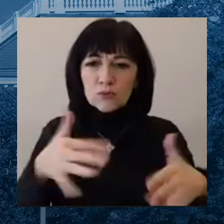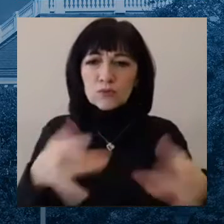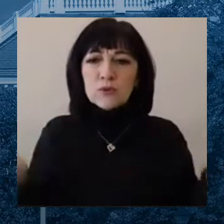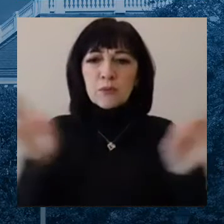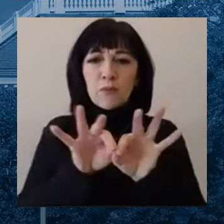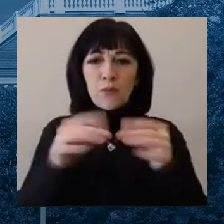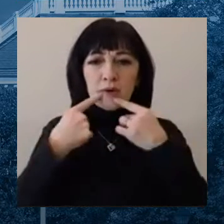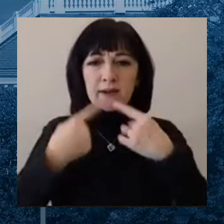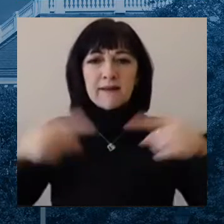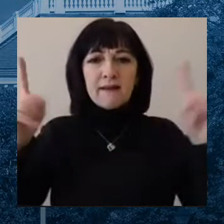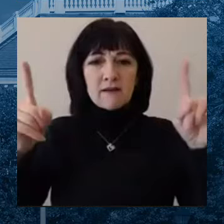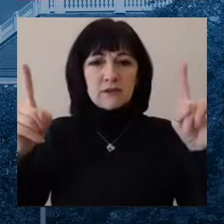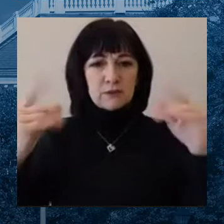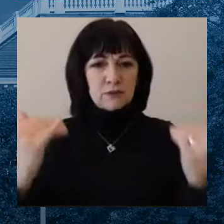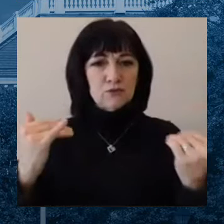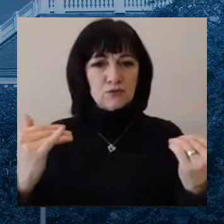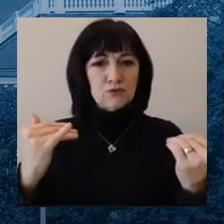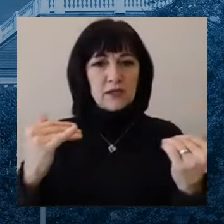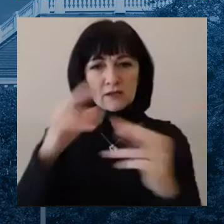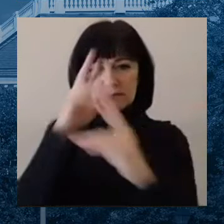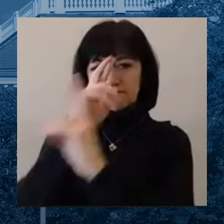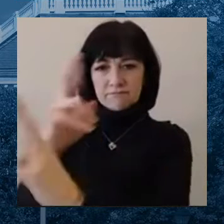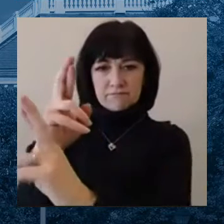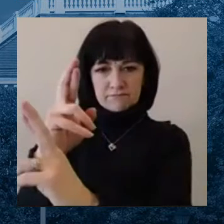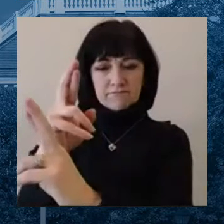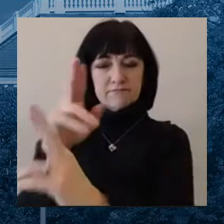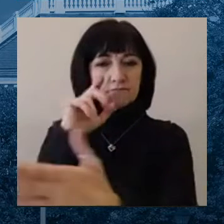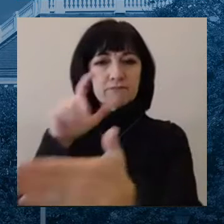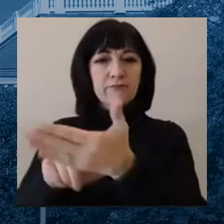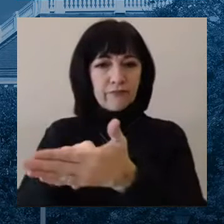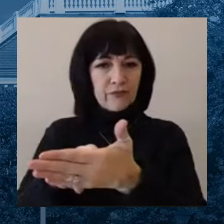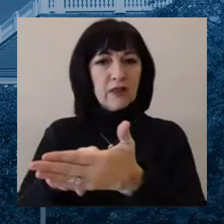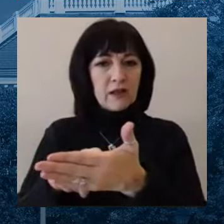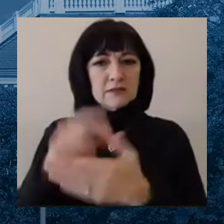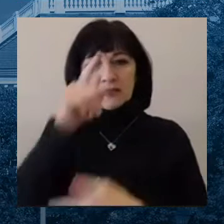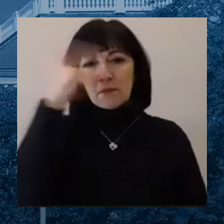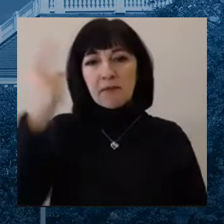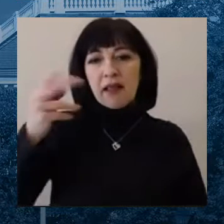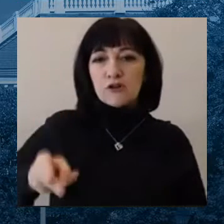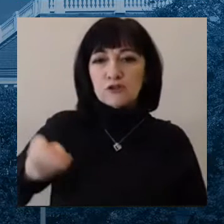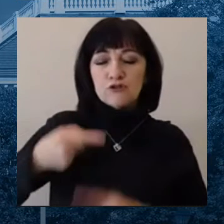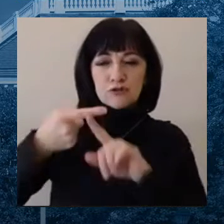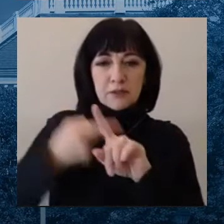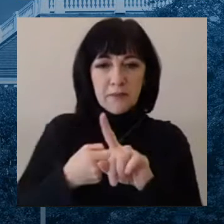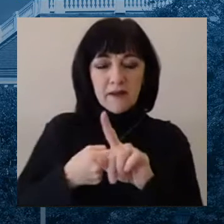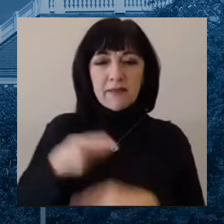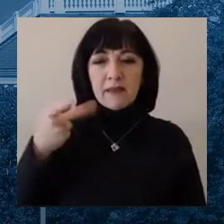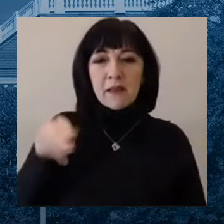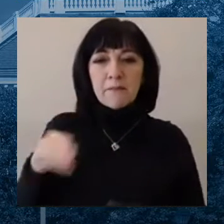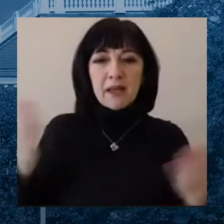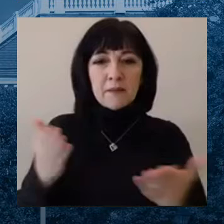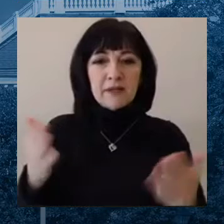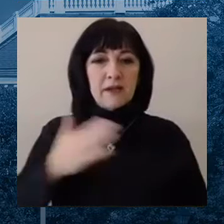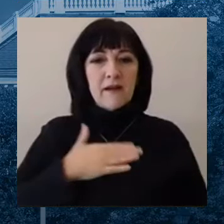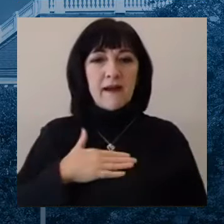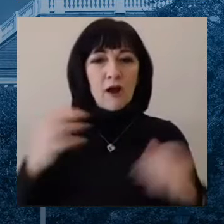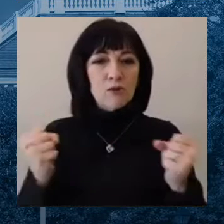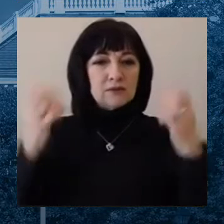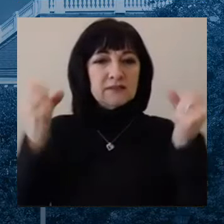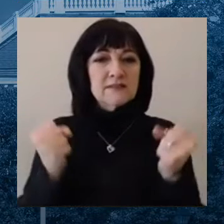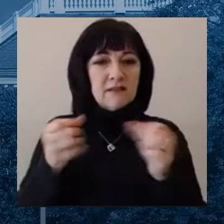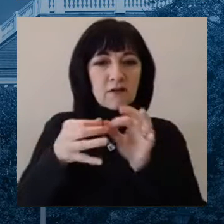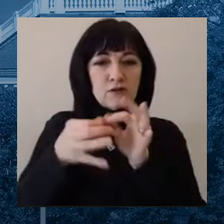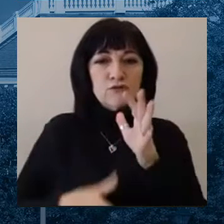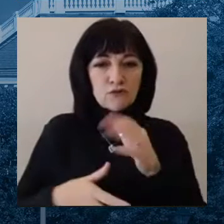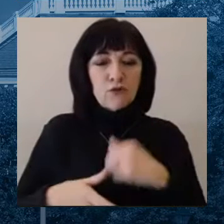proclamation, observance of Black History Month. We also have Pam, who's here as our sign language expert.